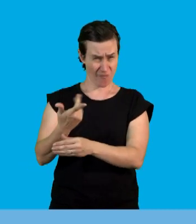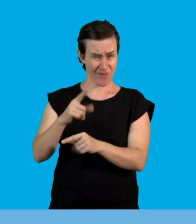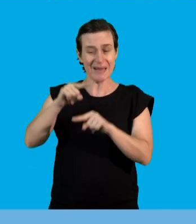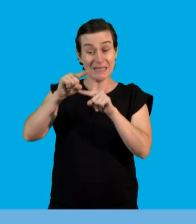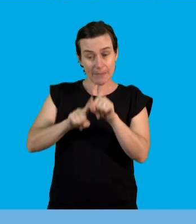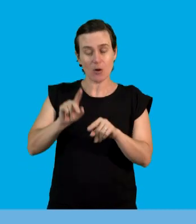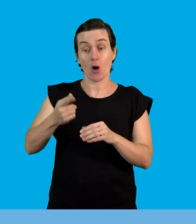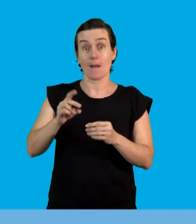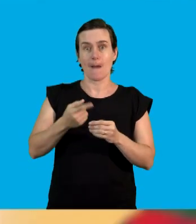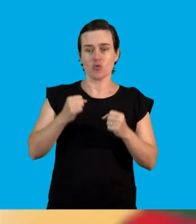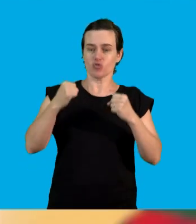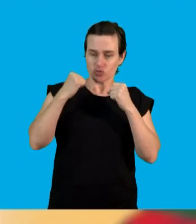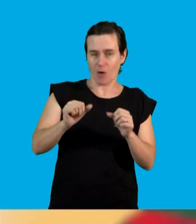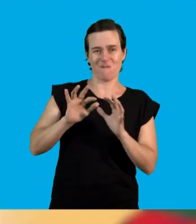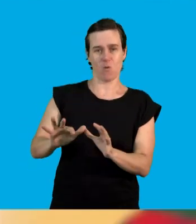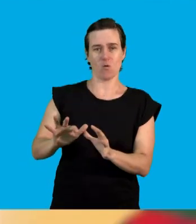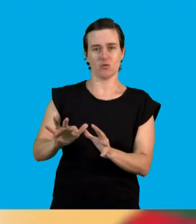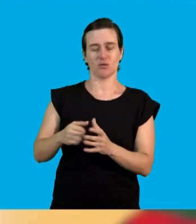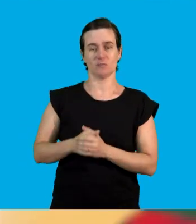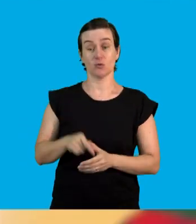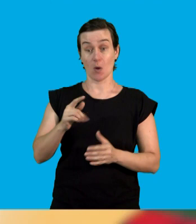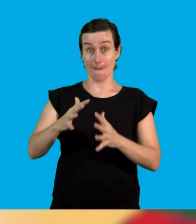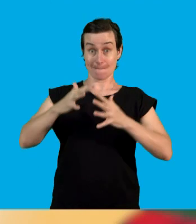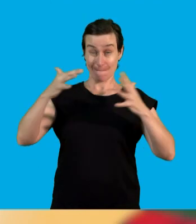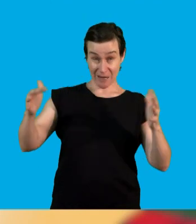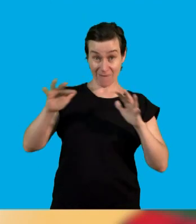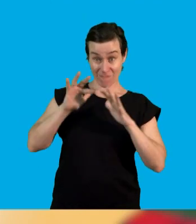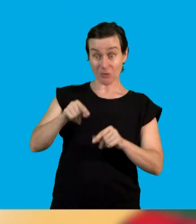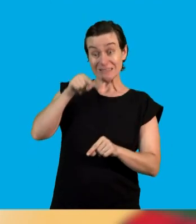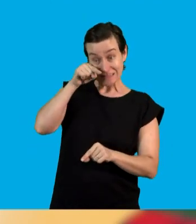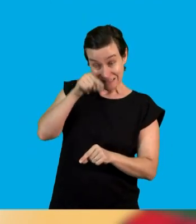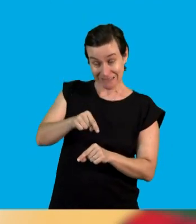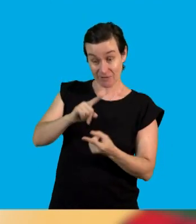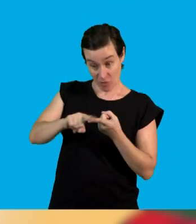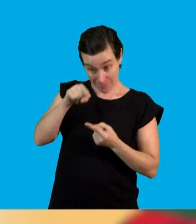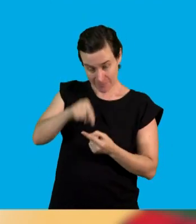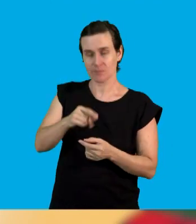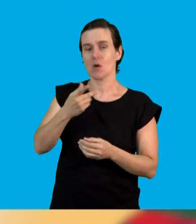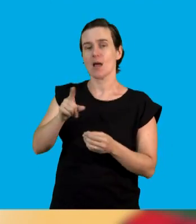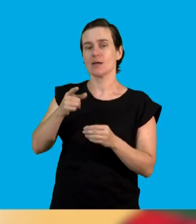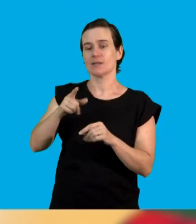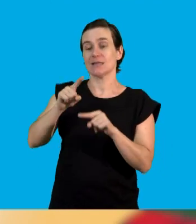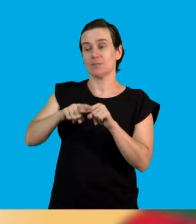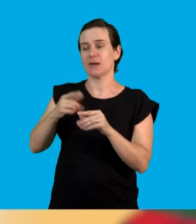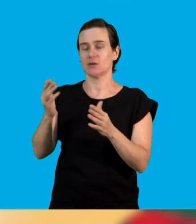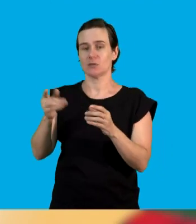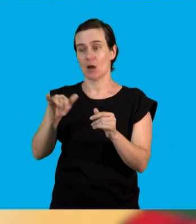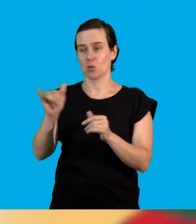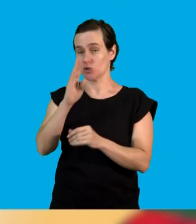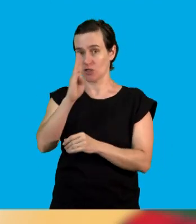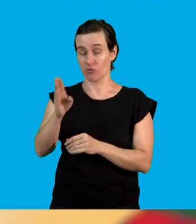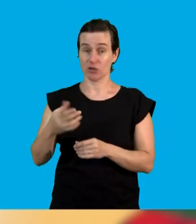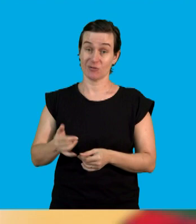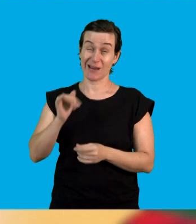bigger force. So the bigger force always determines the direction in which that object will take. If the bigger force was